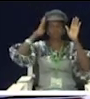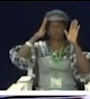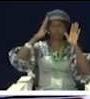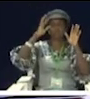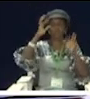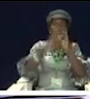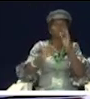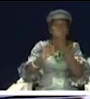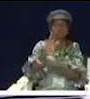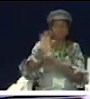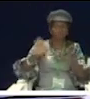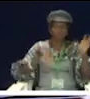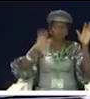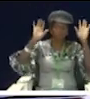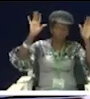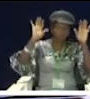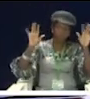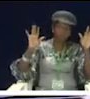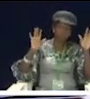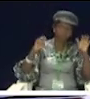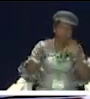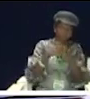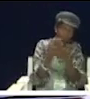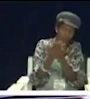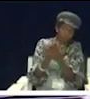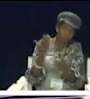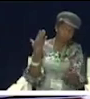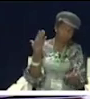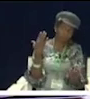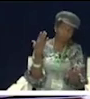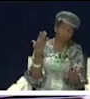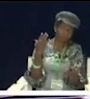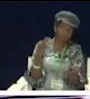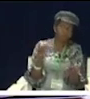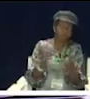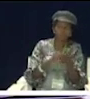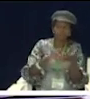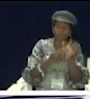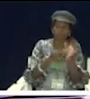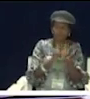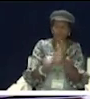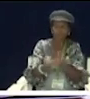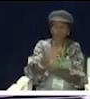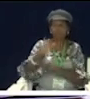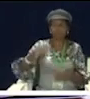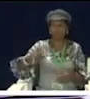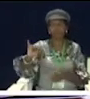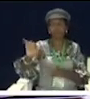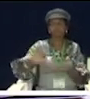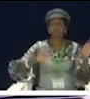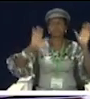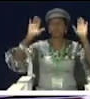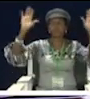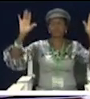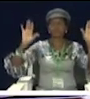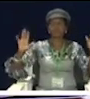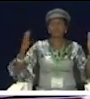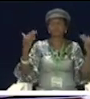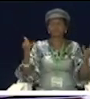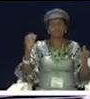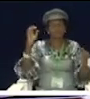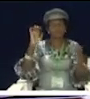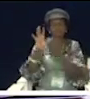has done wonders in the past, it means he's still doing wonders now. He